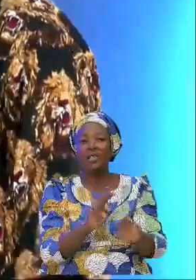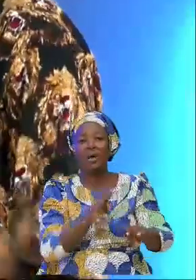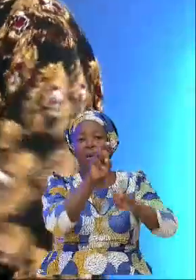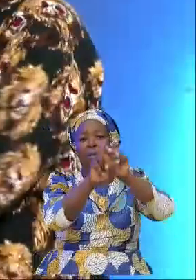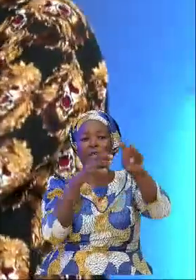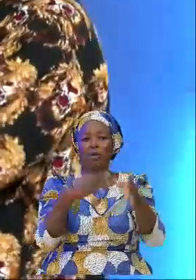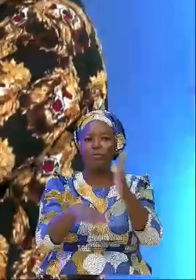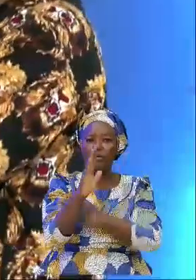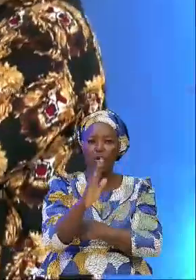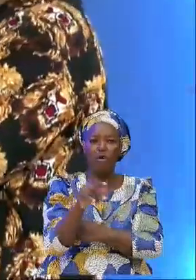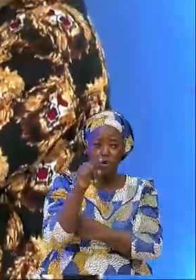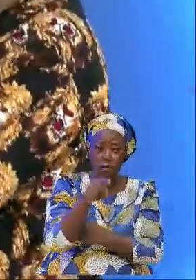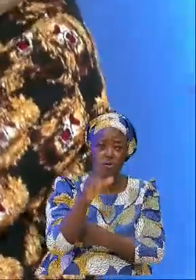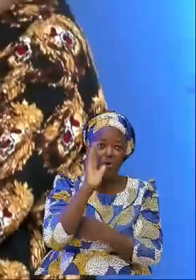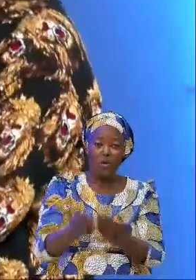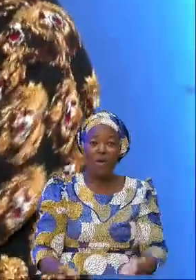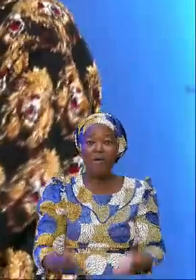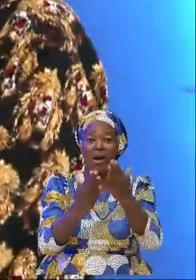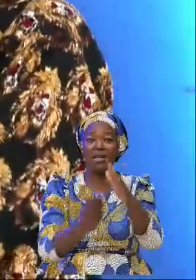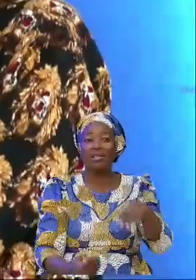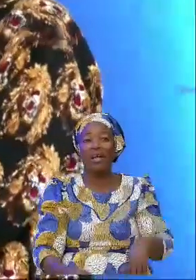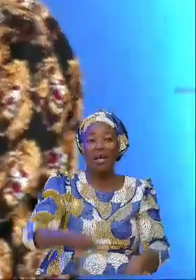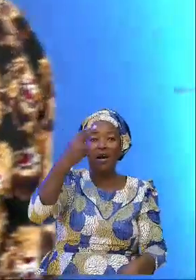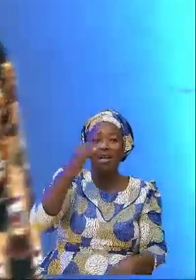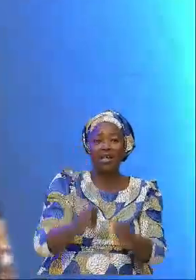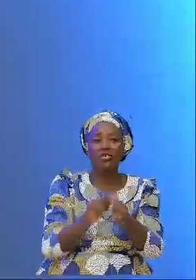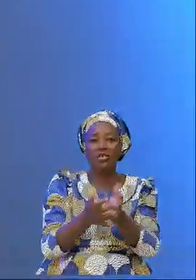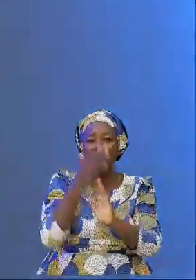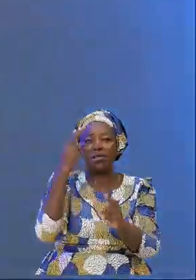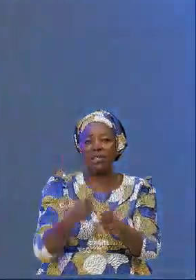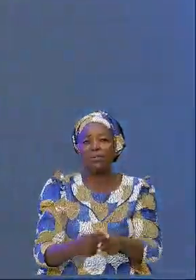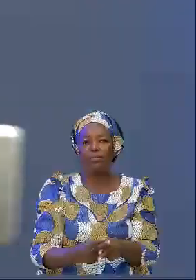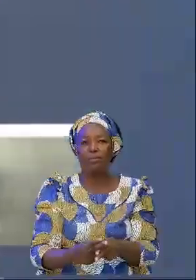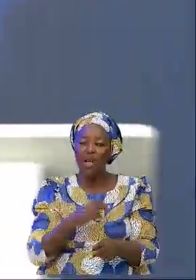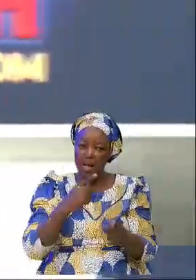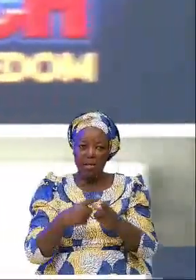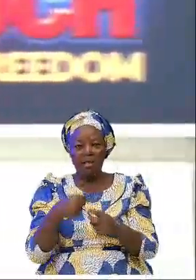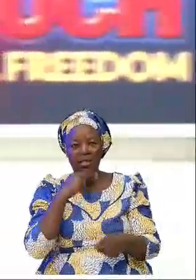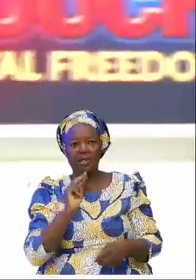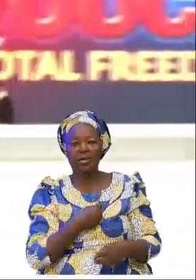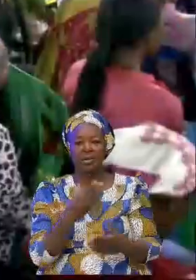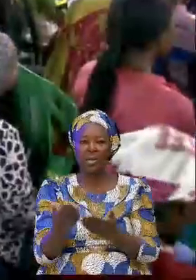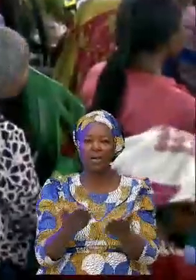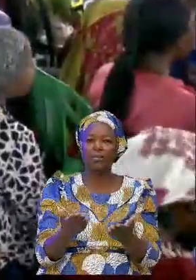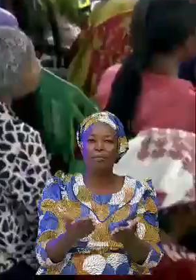that strength and go to the top of the mountain of God? You will rise higher.